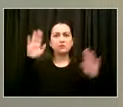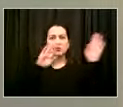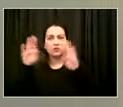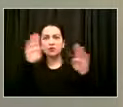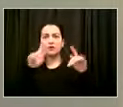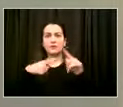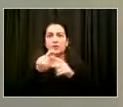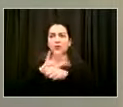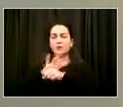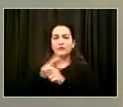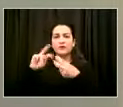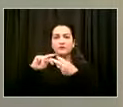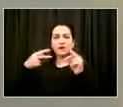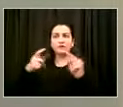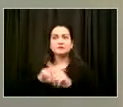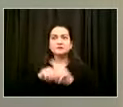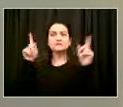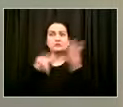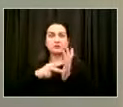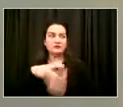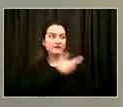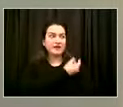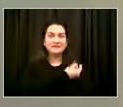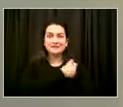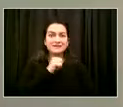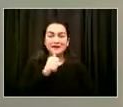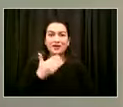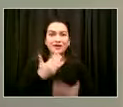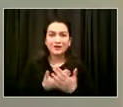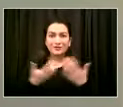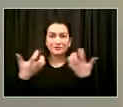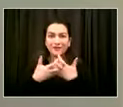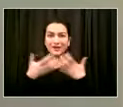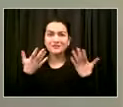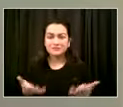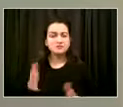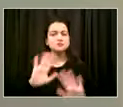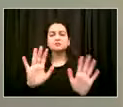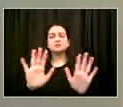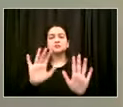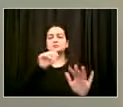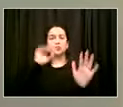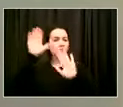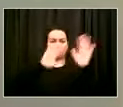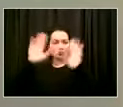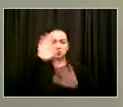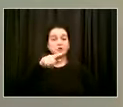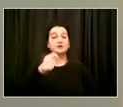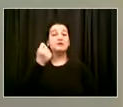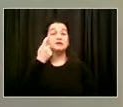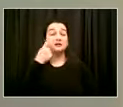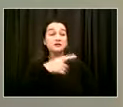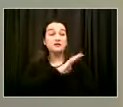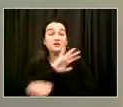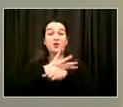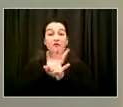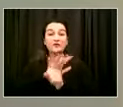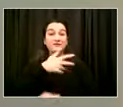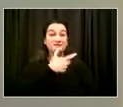have an opportunity to outrun this with getting vaccinated and continuing all the safety measures that we do. We are putting